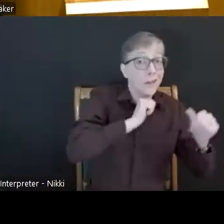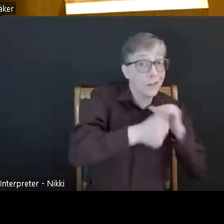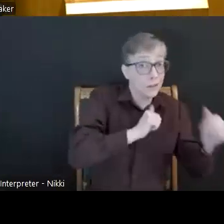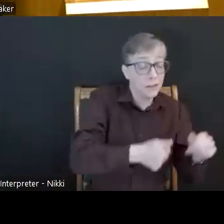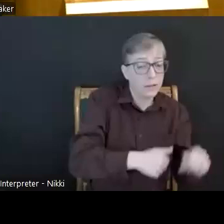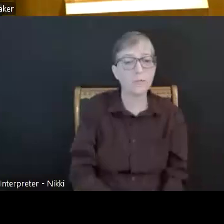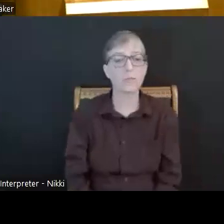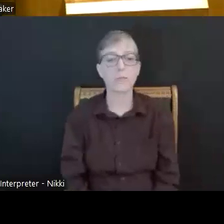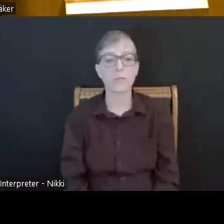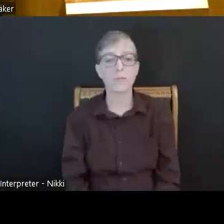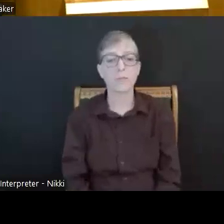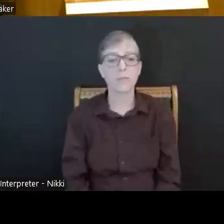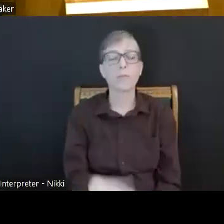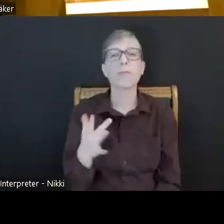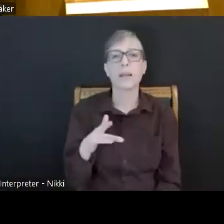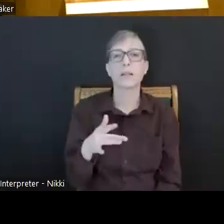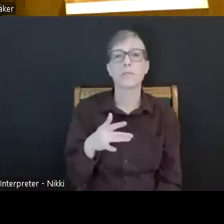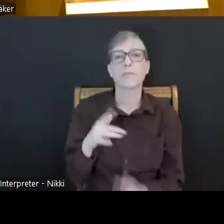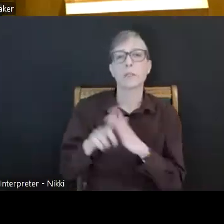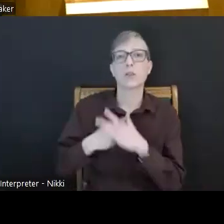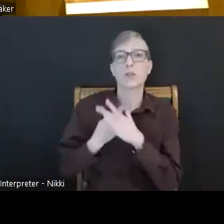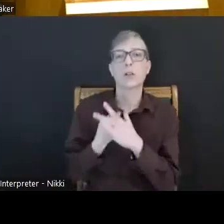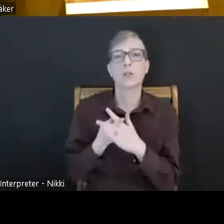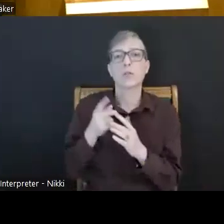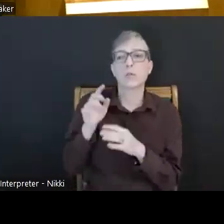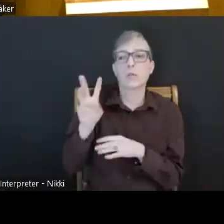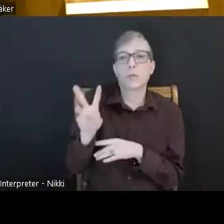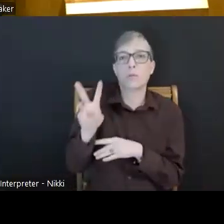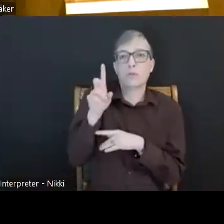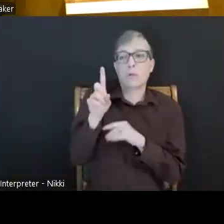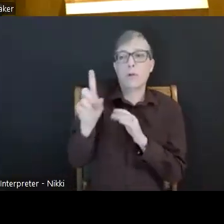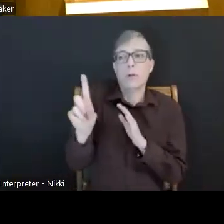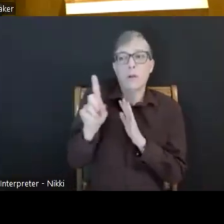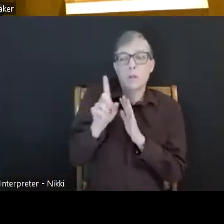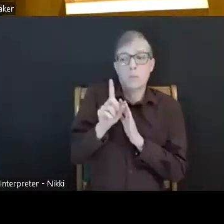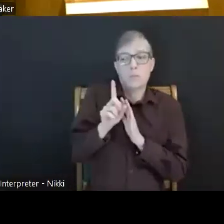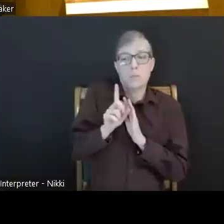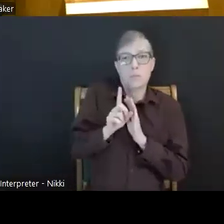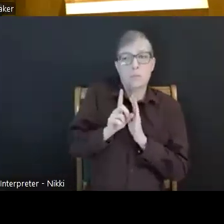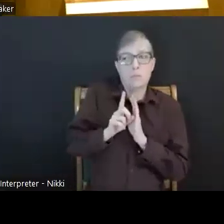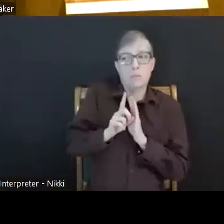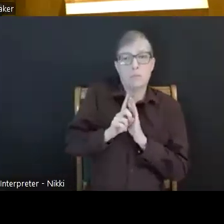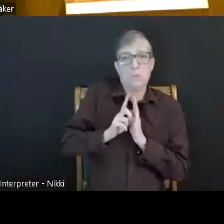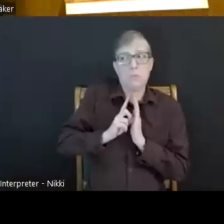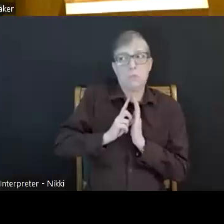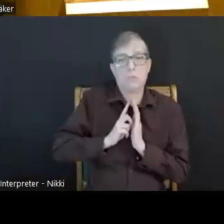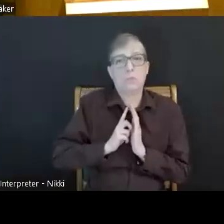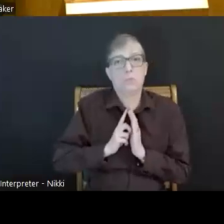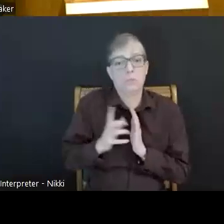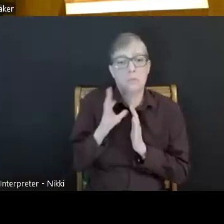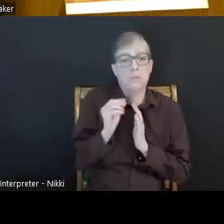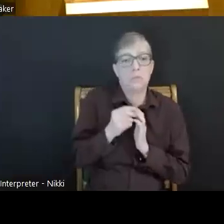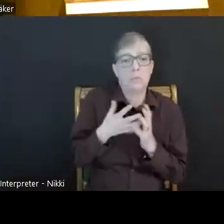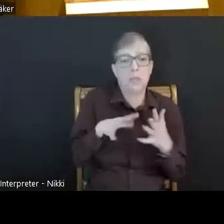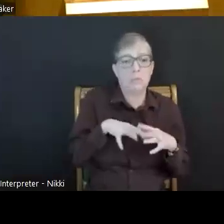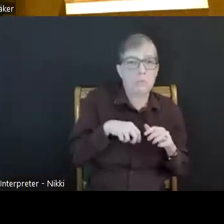of starting to withdraw and mourning. And I want to put this quote here, which is, at first, you may disregard what's